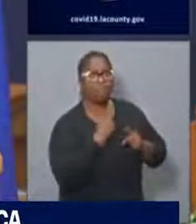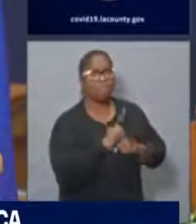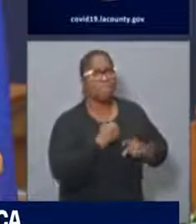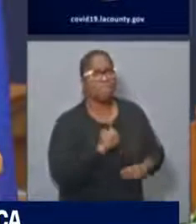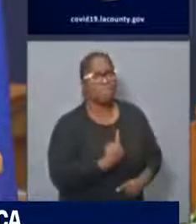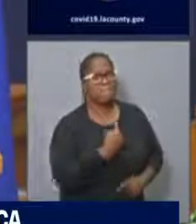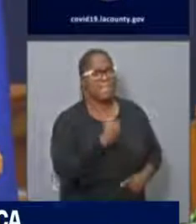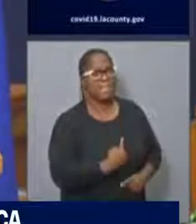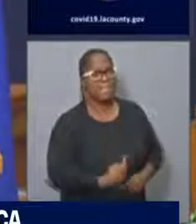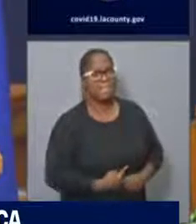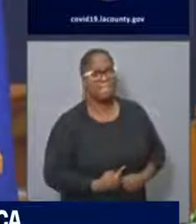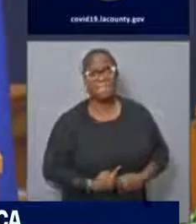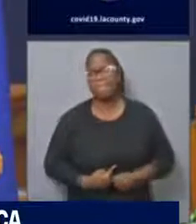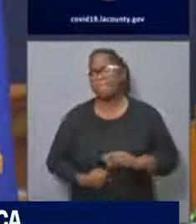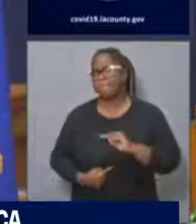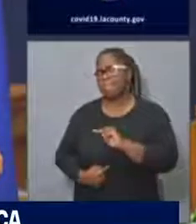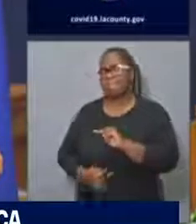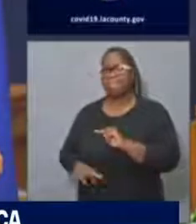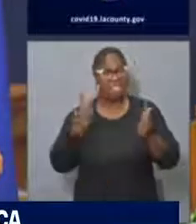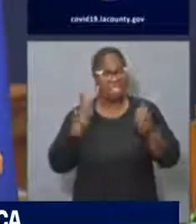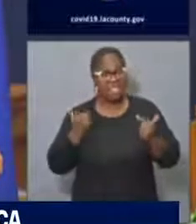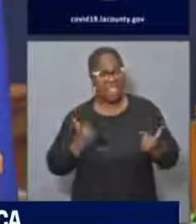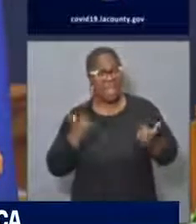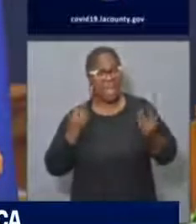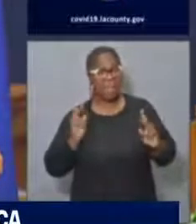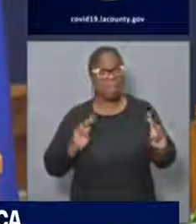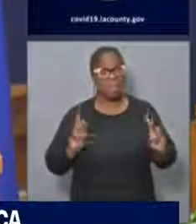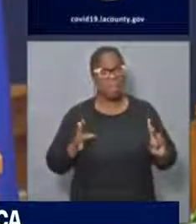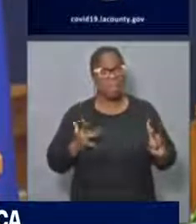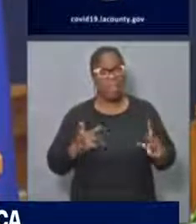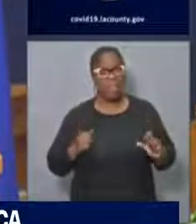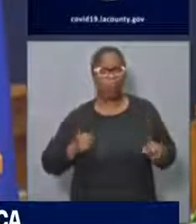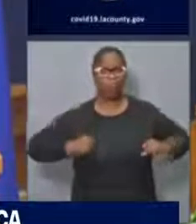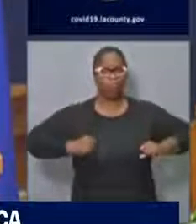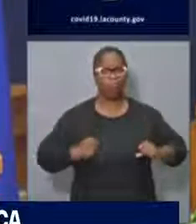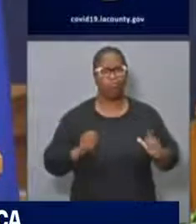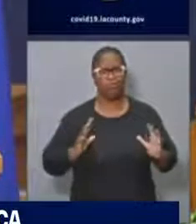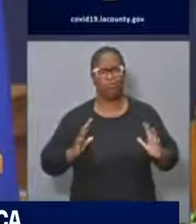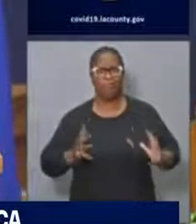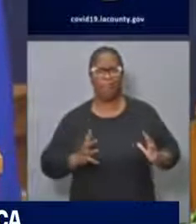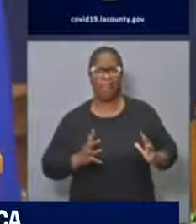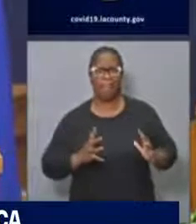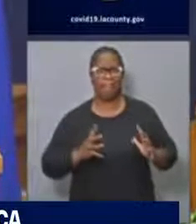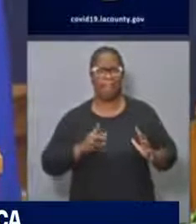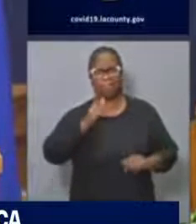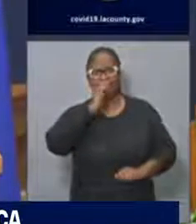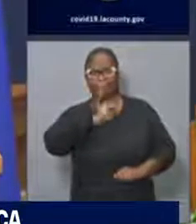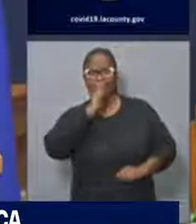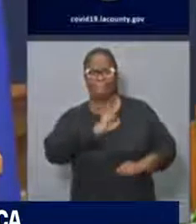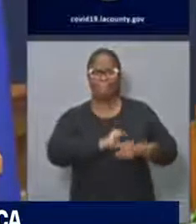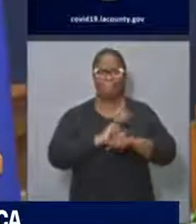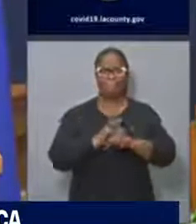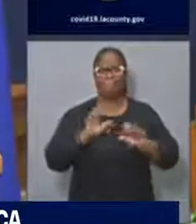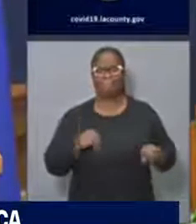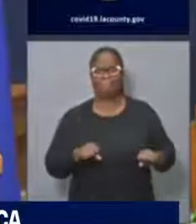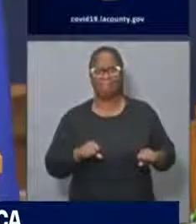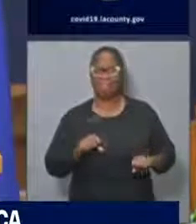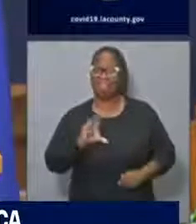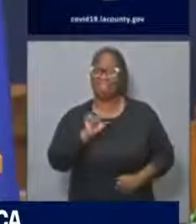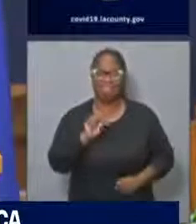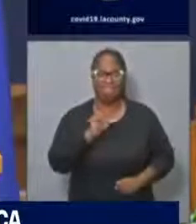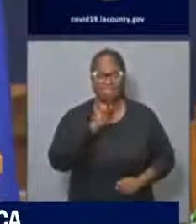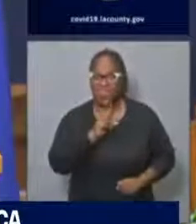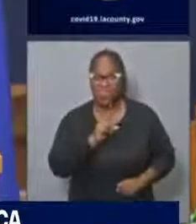once again that being a young person does not shield the seriousness of COVID-19. In fact, a new study by researchers at UC